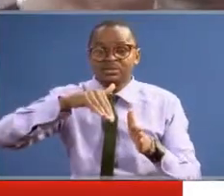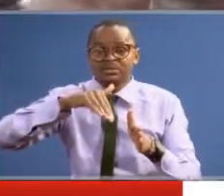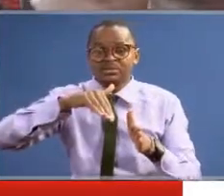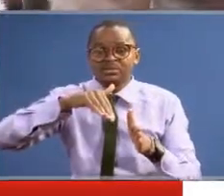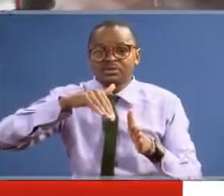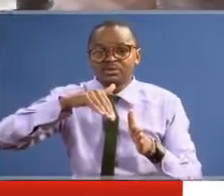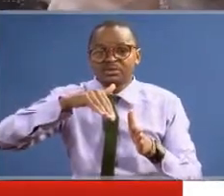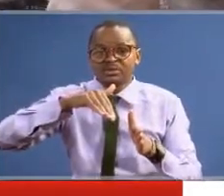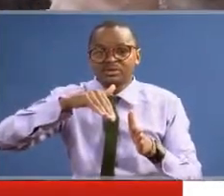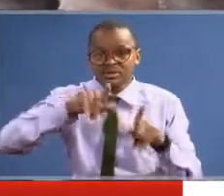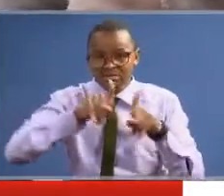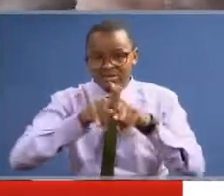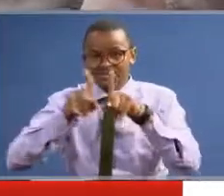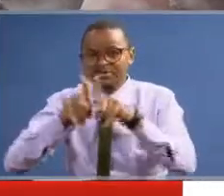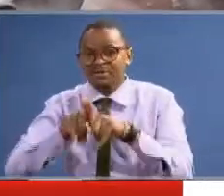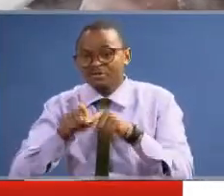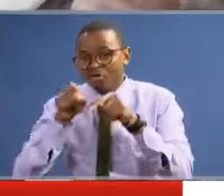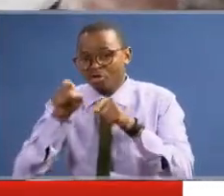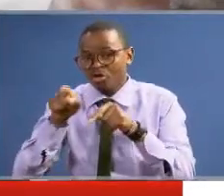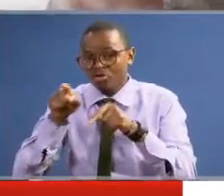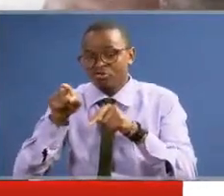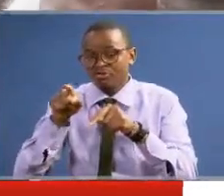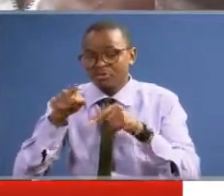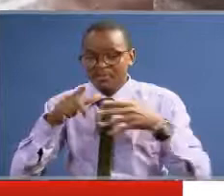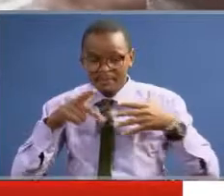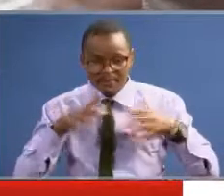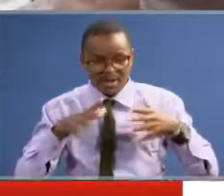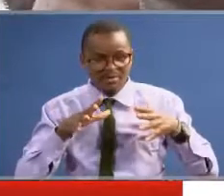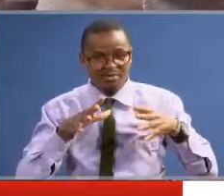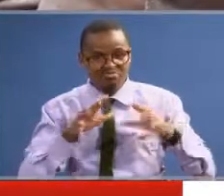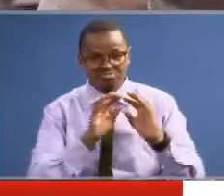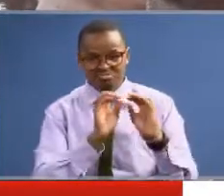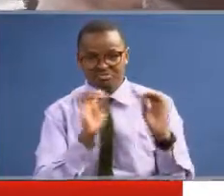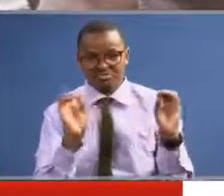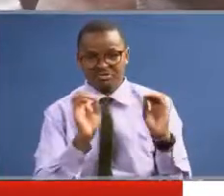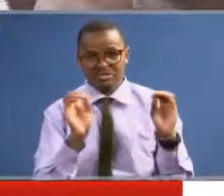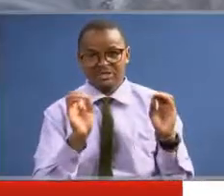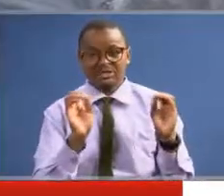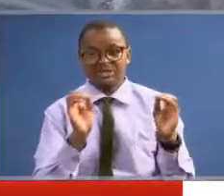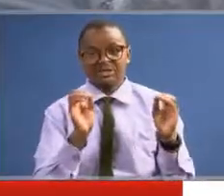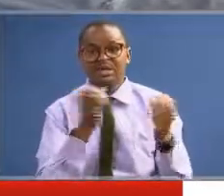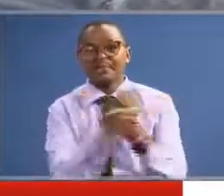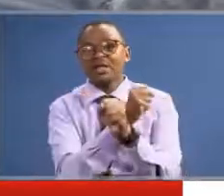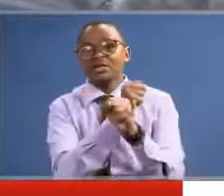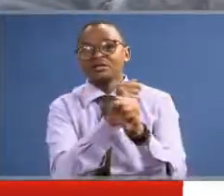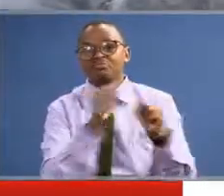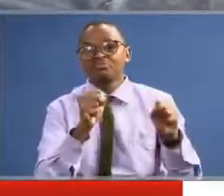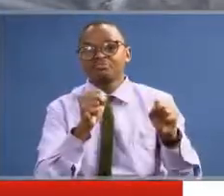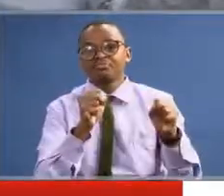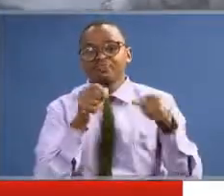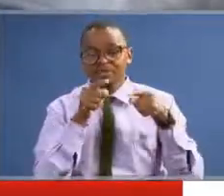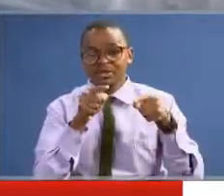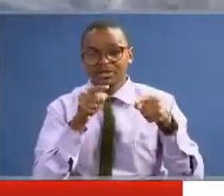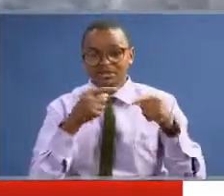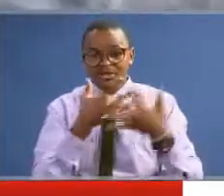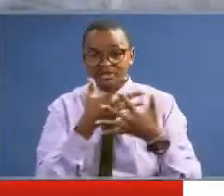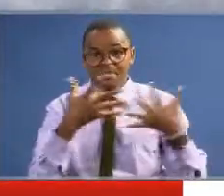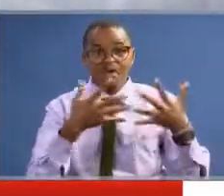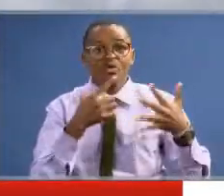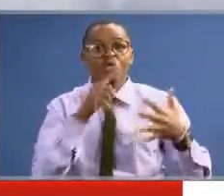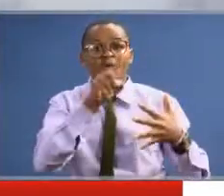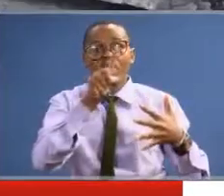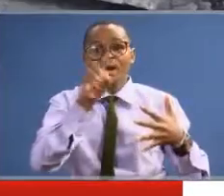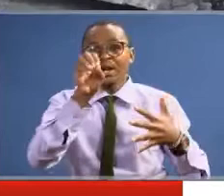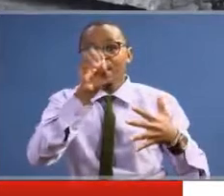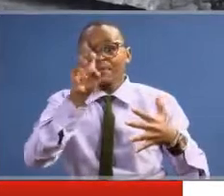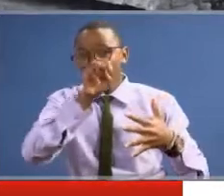kufunguliwa, na hawa watu tafadhali ukiwaona hakuna kitu hata mtu amesafe. It is estimated that property close to 100